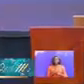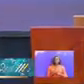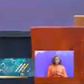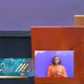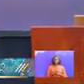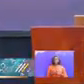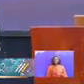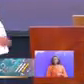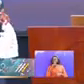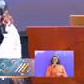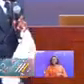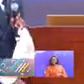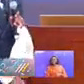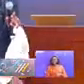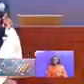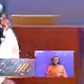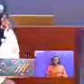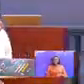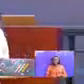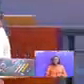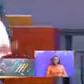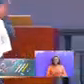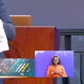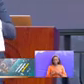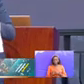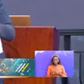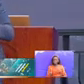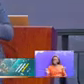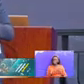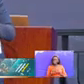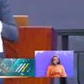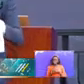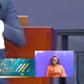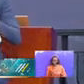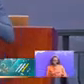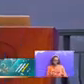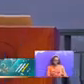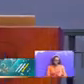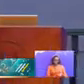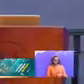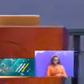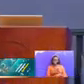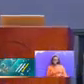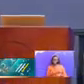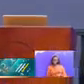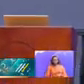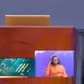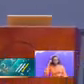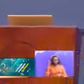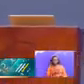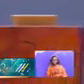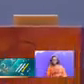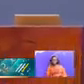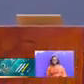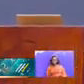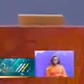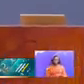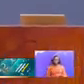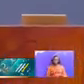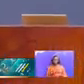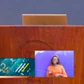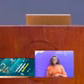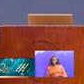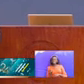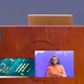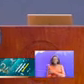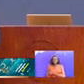a bath he doesn't begin with the feet he begins with the head goes to the shoulders and the Hand finishes with the